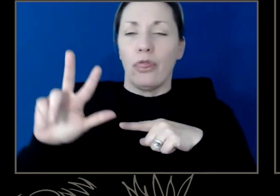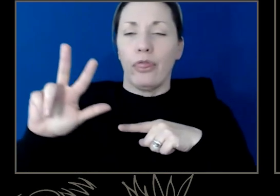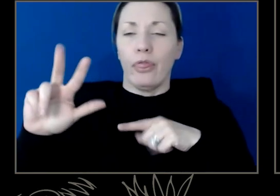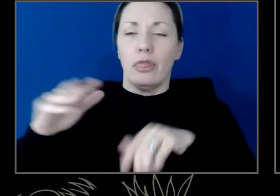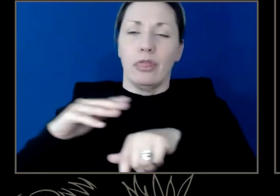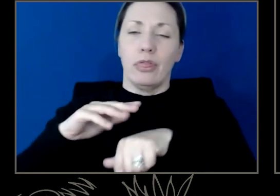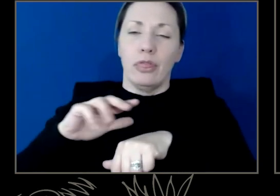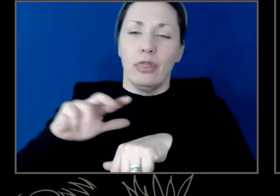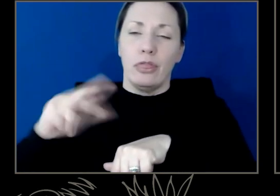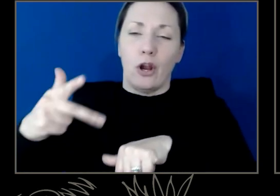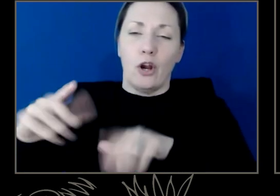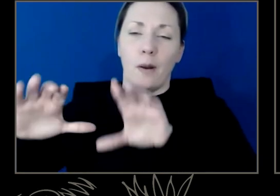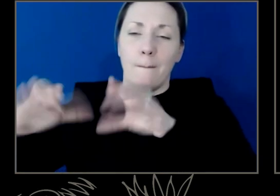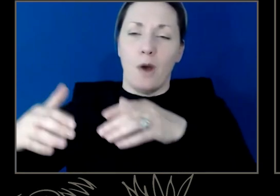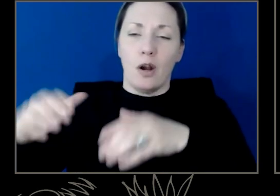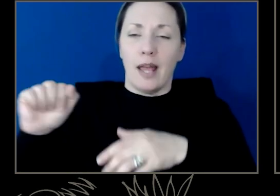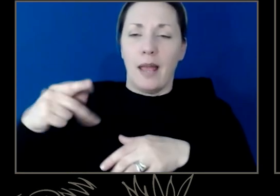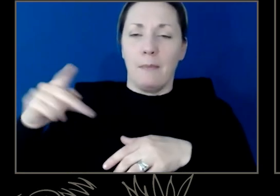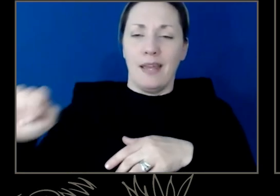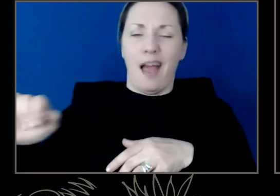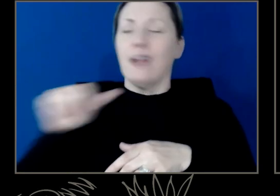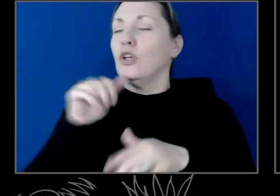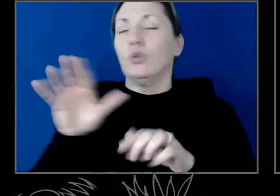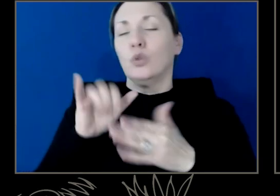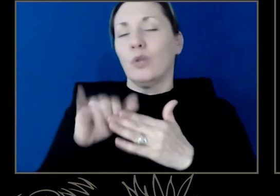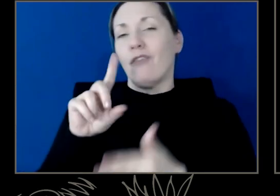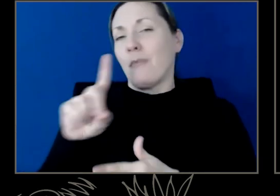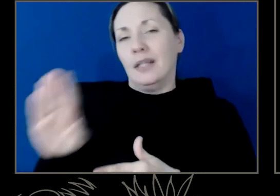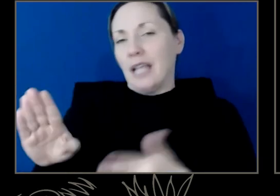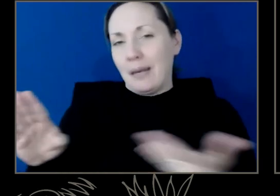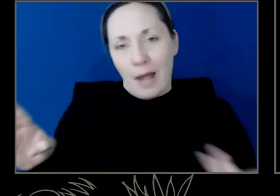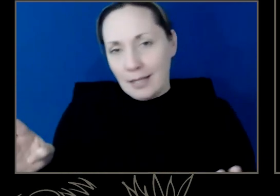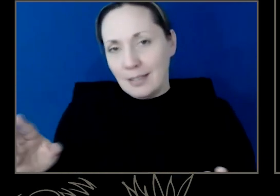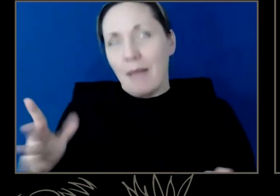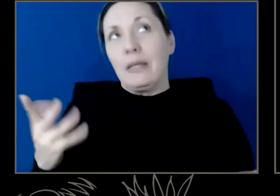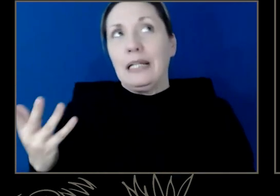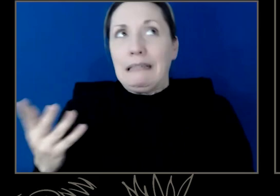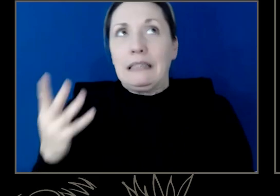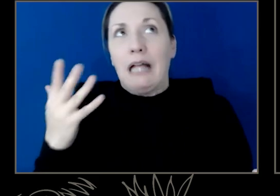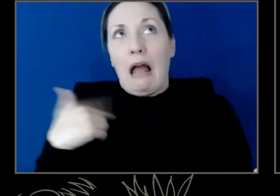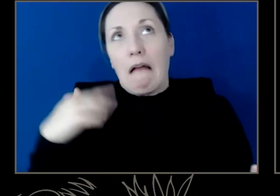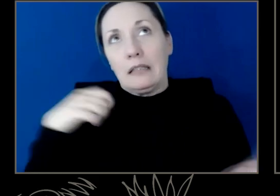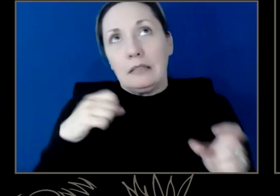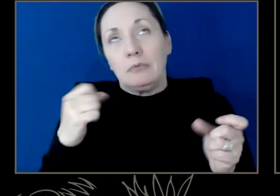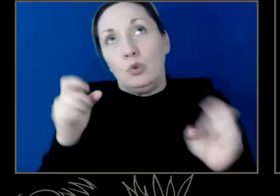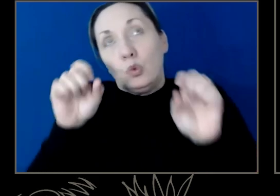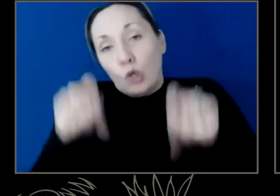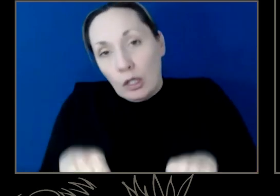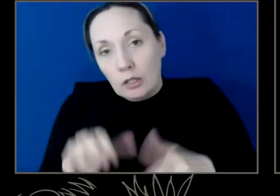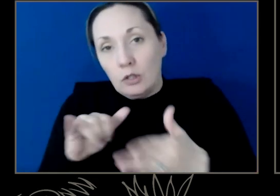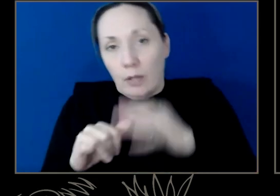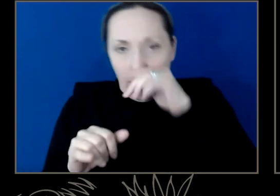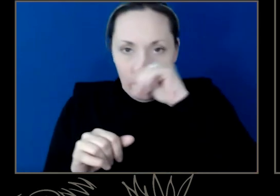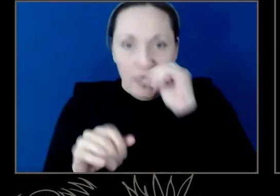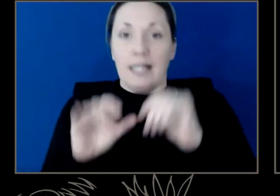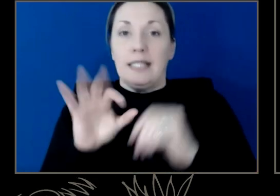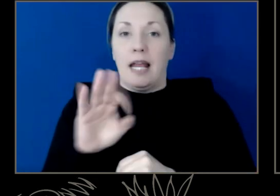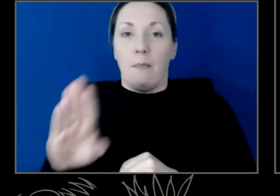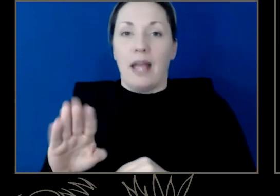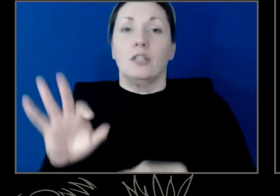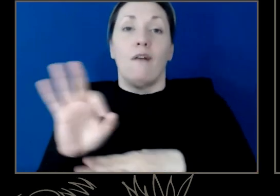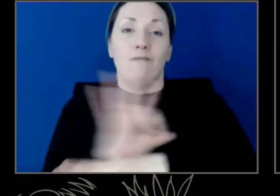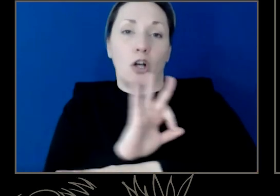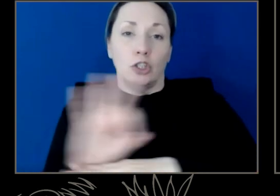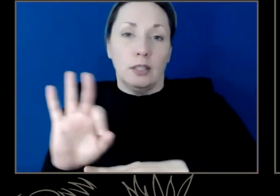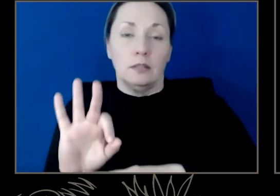not really something you're going to do from your database. I mean, theoretically, you could do it in like database functions. There's actually